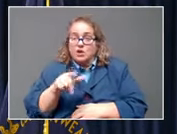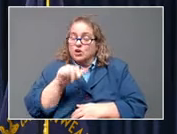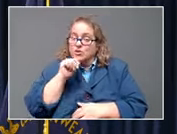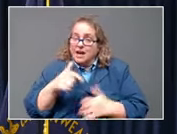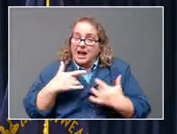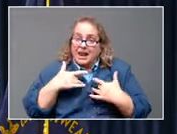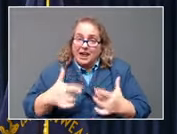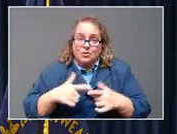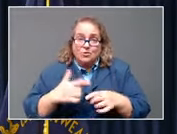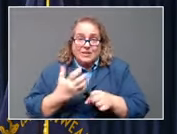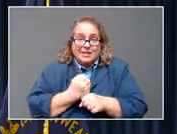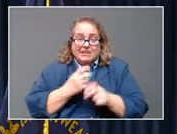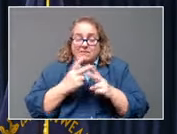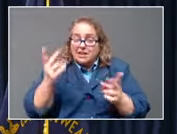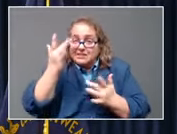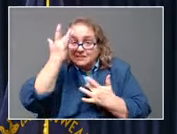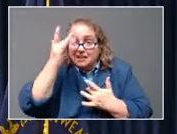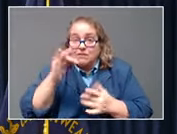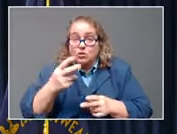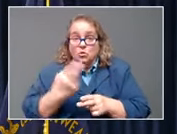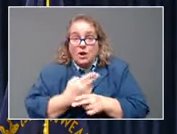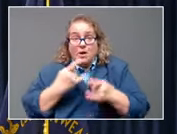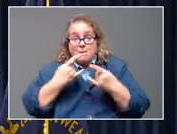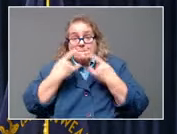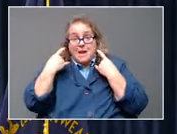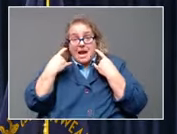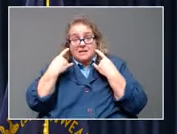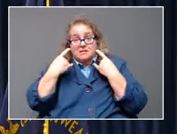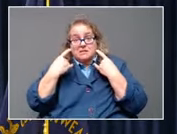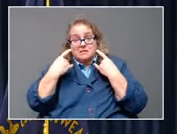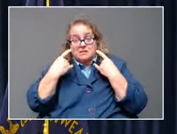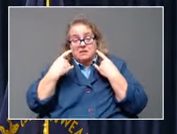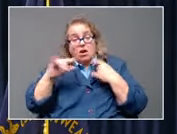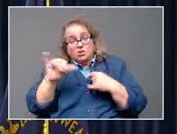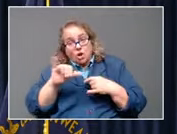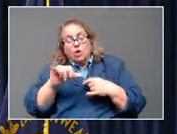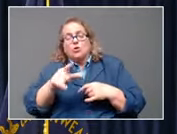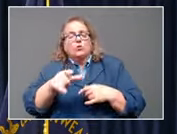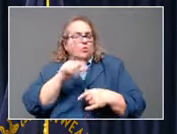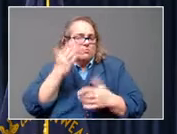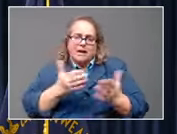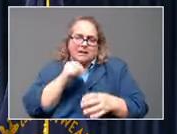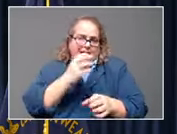that sick. And if you wear a mask on top of that, you may not get it at all. Thanks.